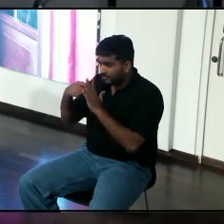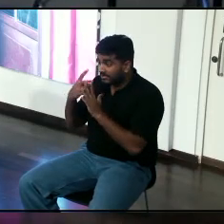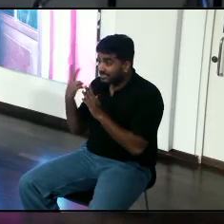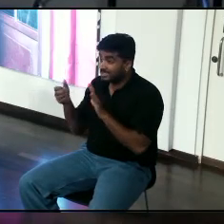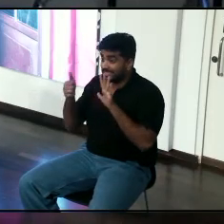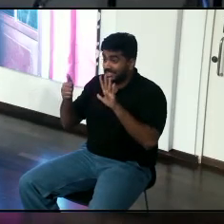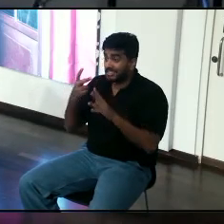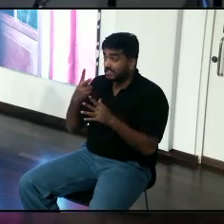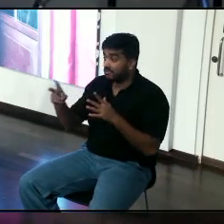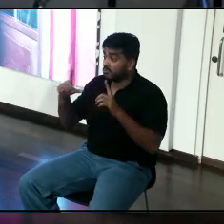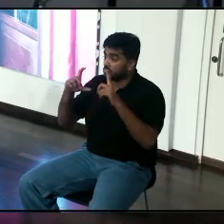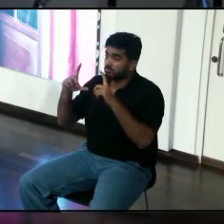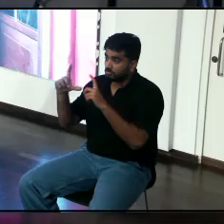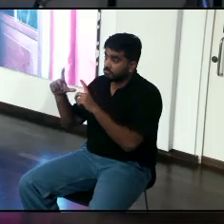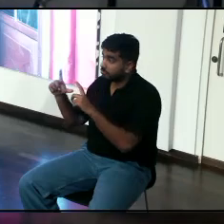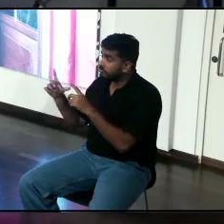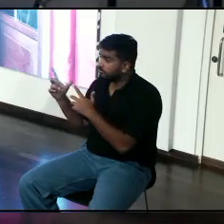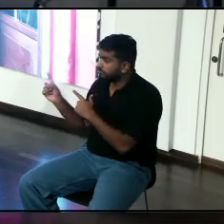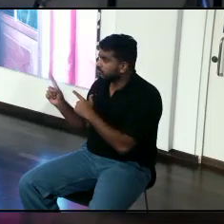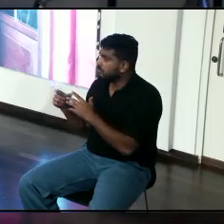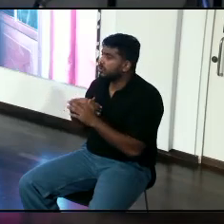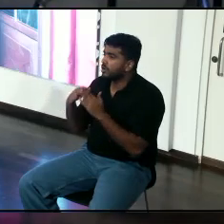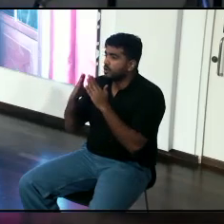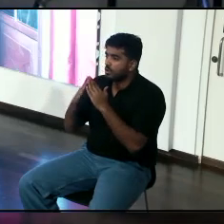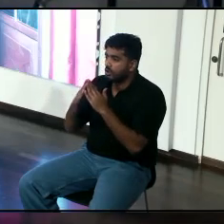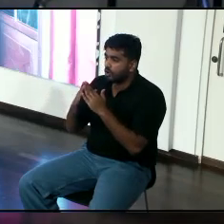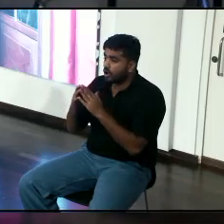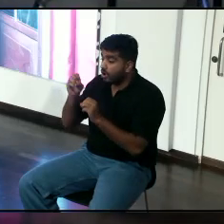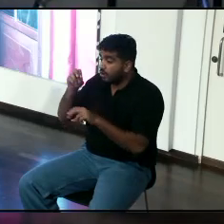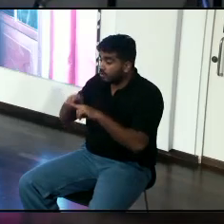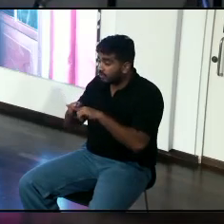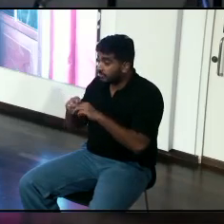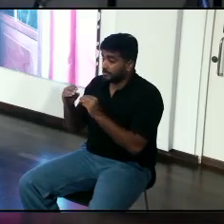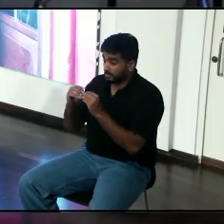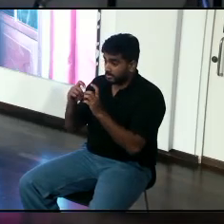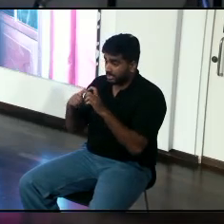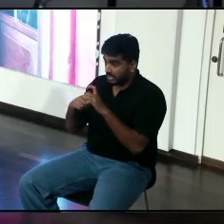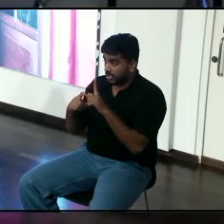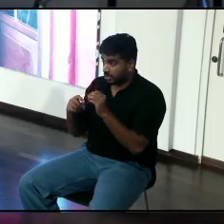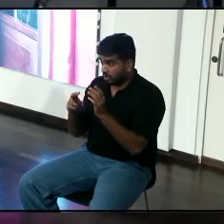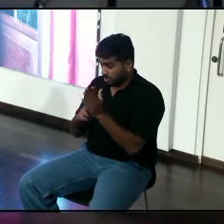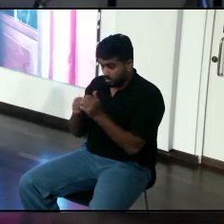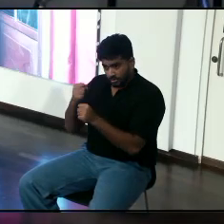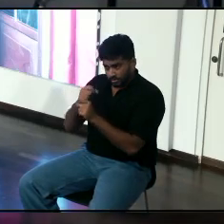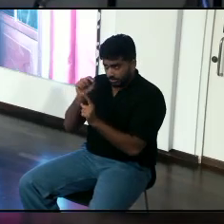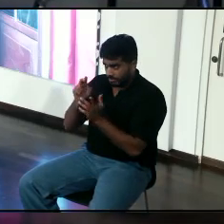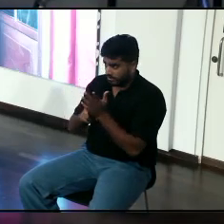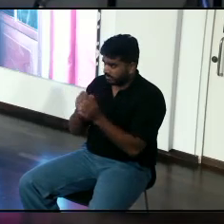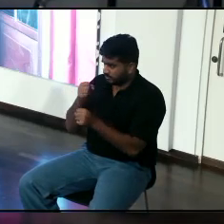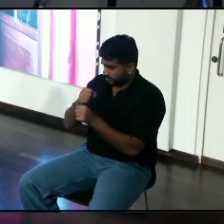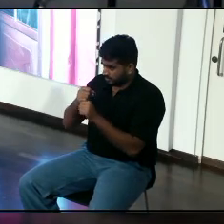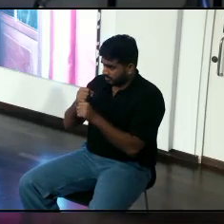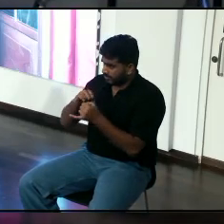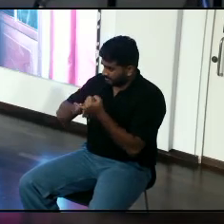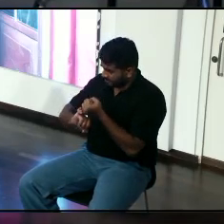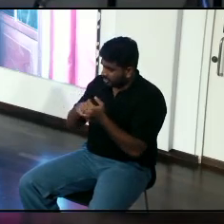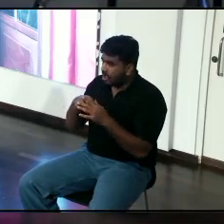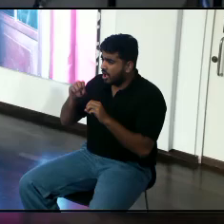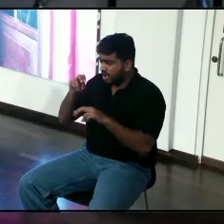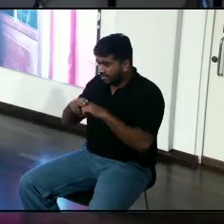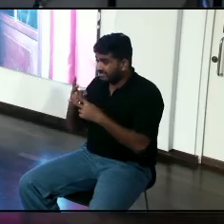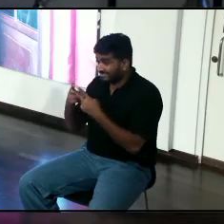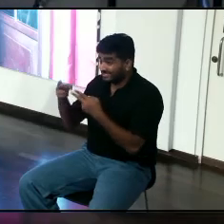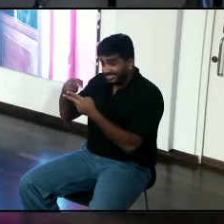homes, which we have titled The House of Belongings, The House of Confluence, House of Dialogue, House